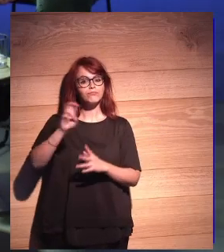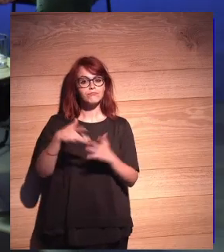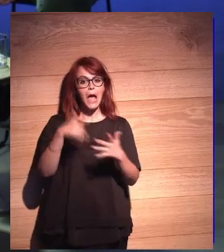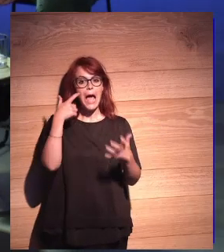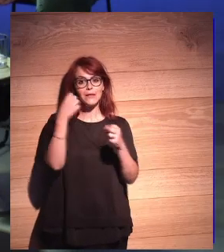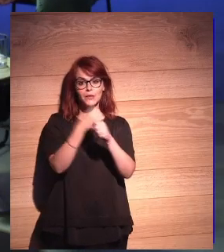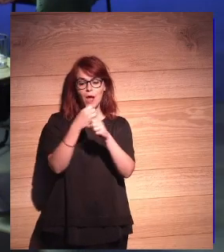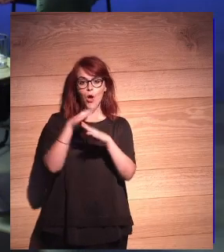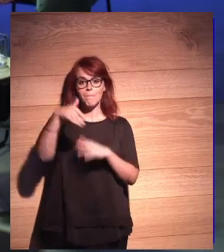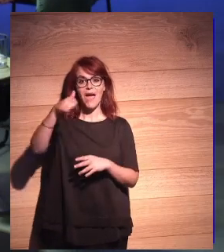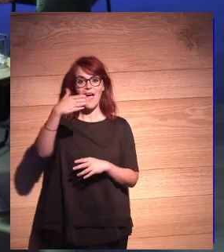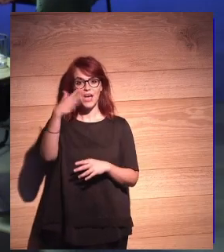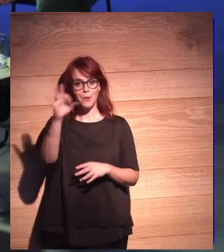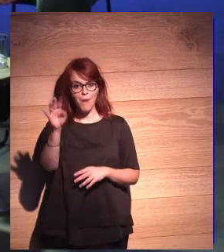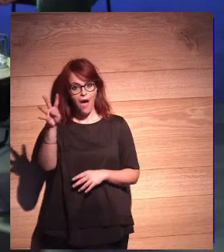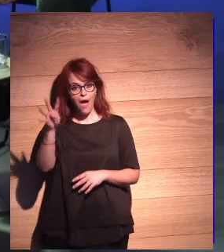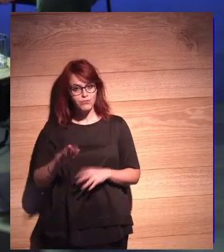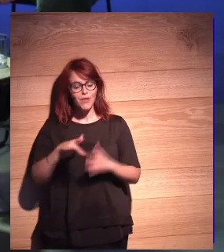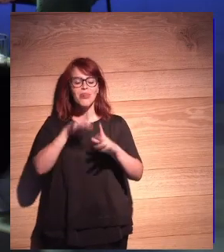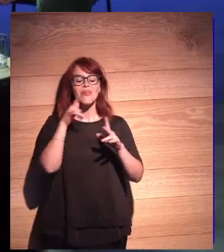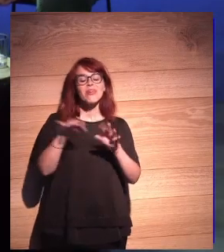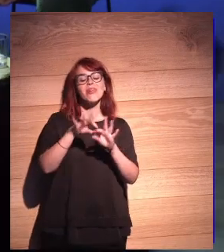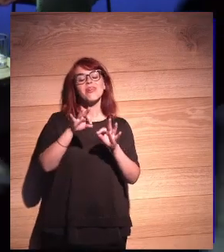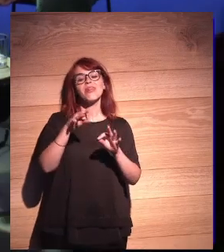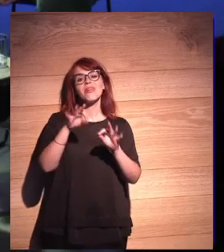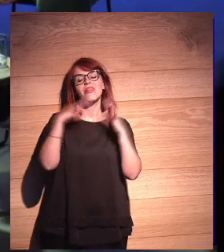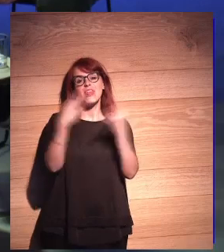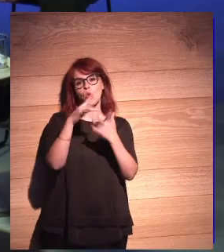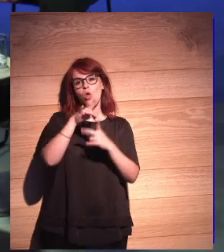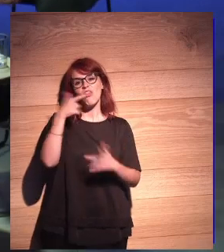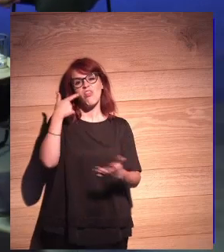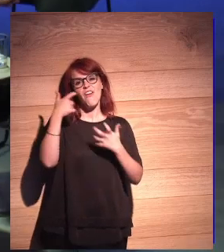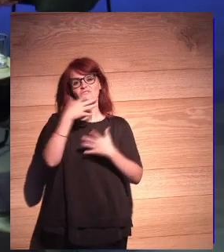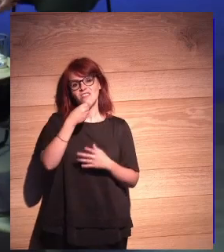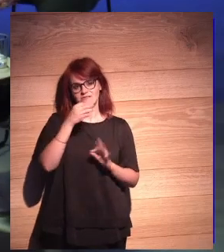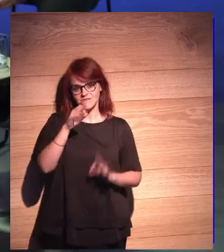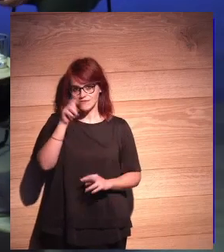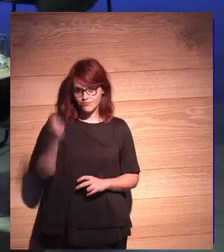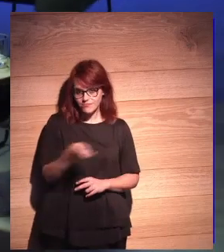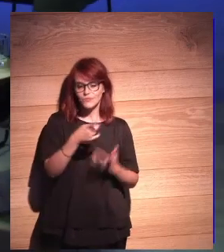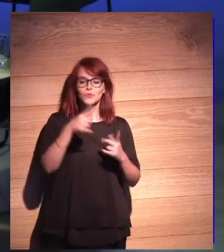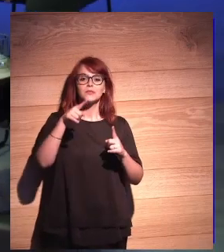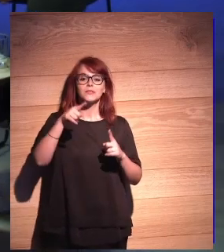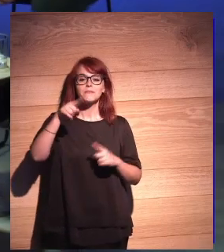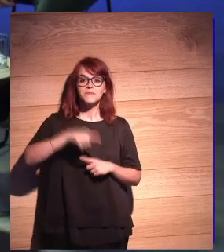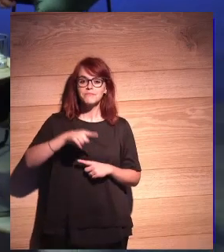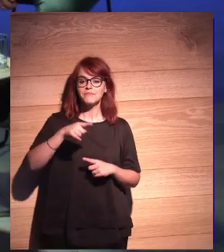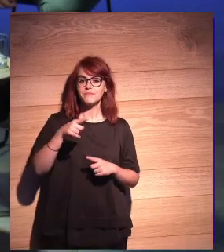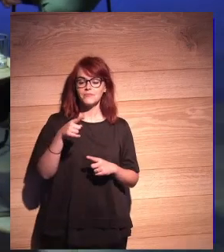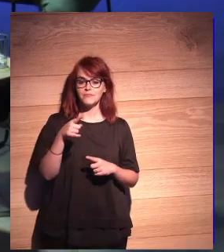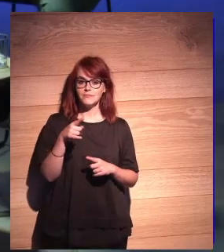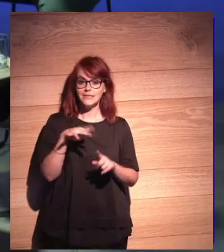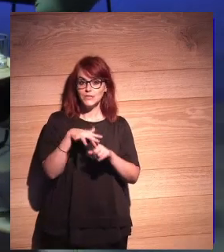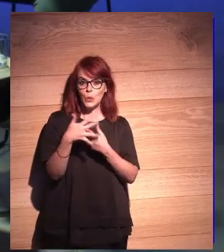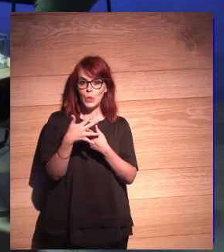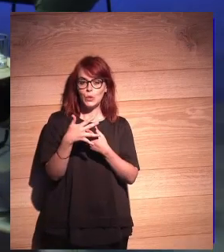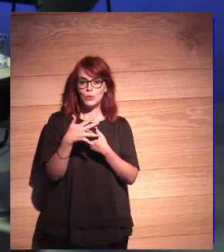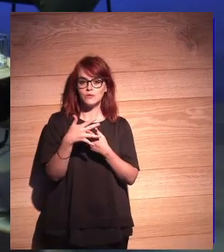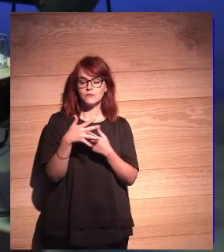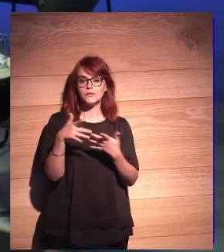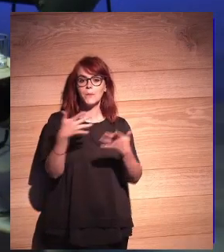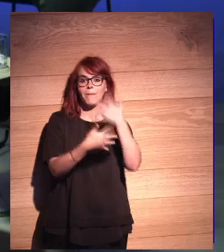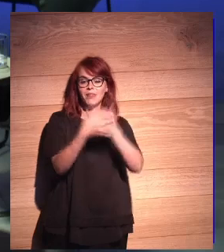exhibitions in different centers, like in the MACBA or the Círculo de Bellas Artes, Fine Arts Circle, and she has several